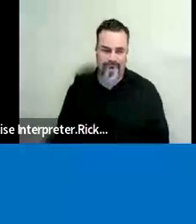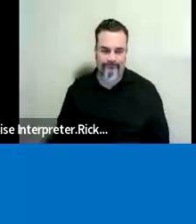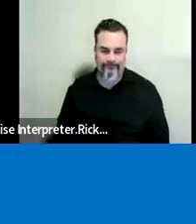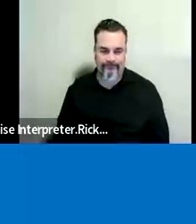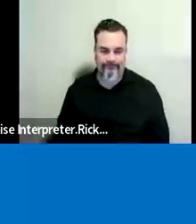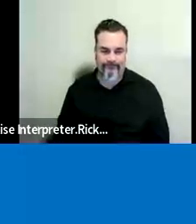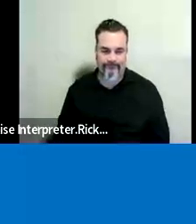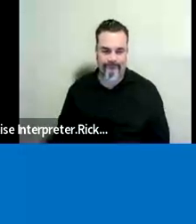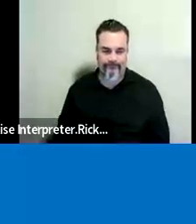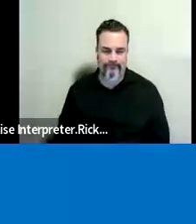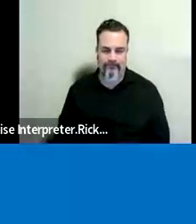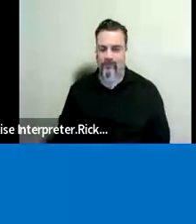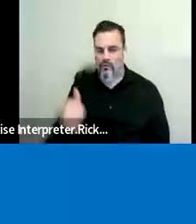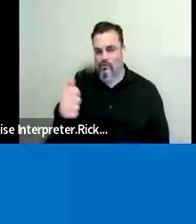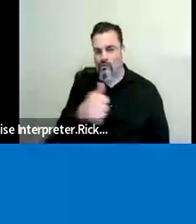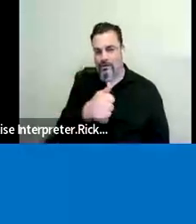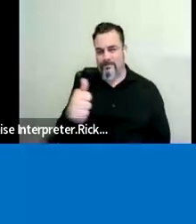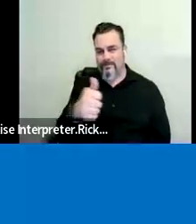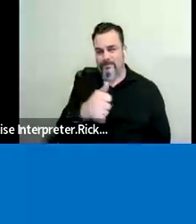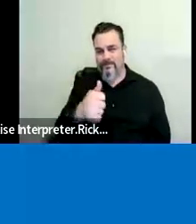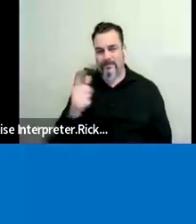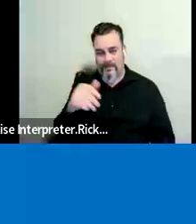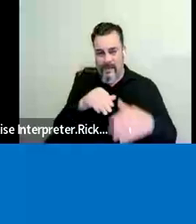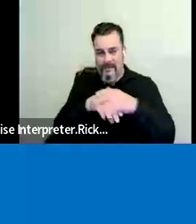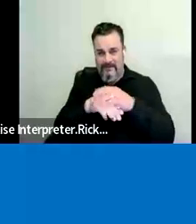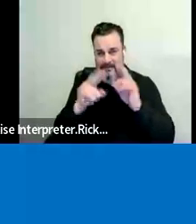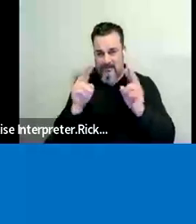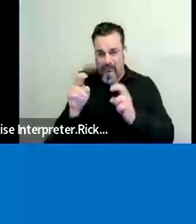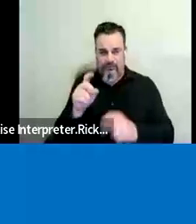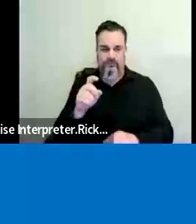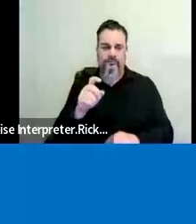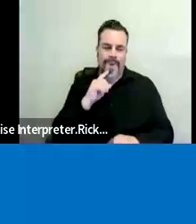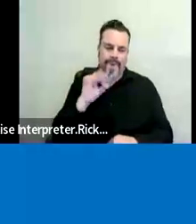Okay, so transportation. Is this an access issue? Of course.